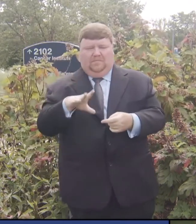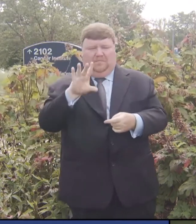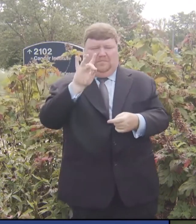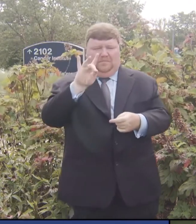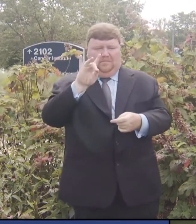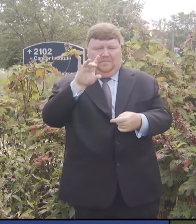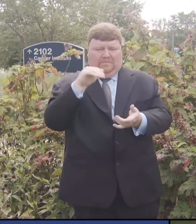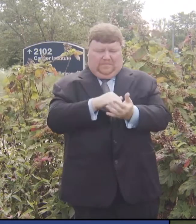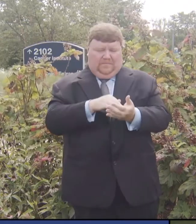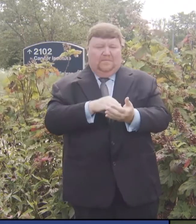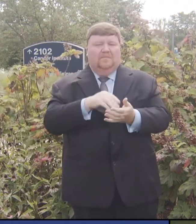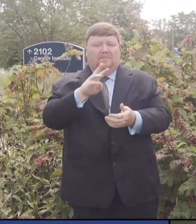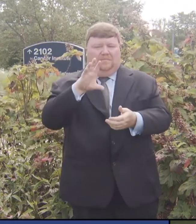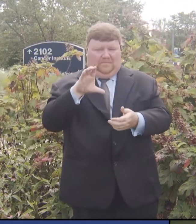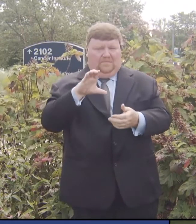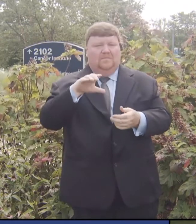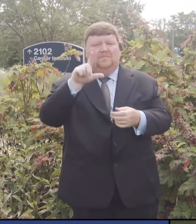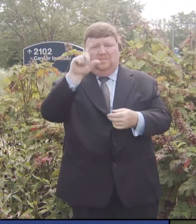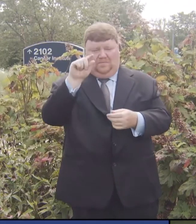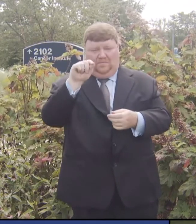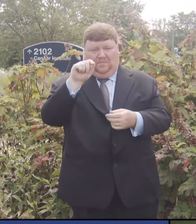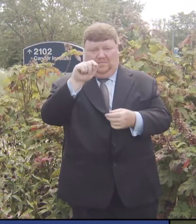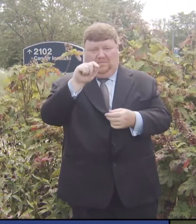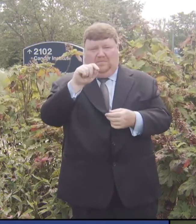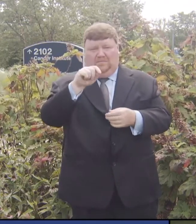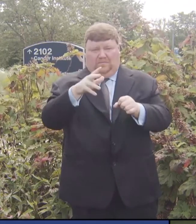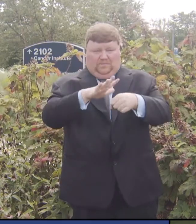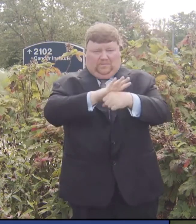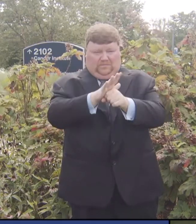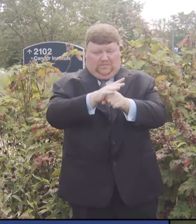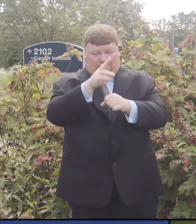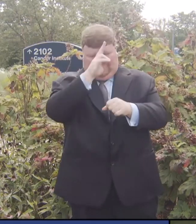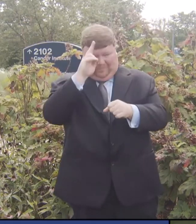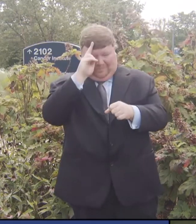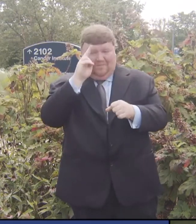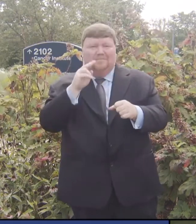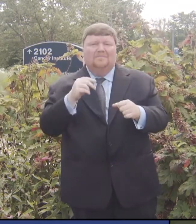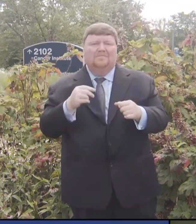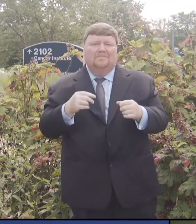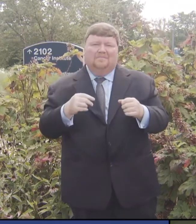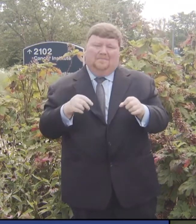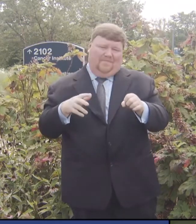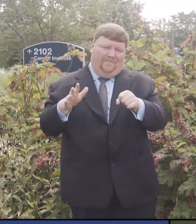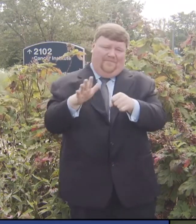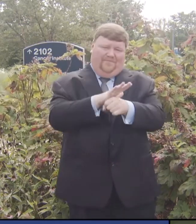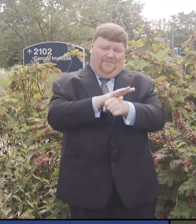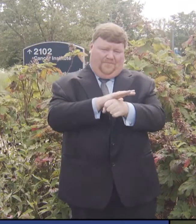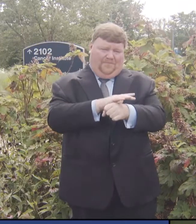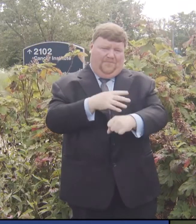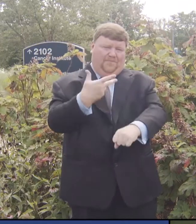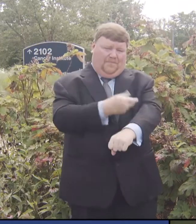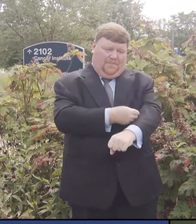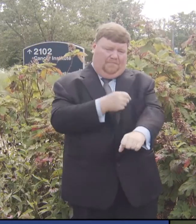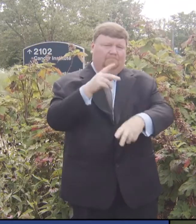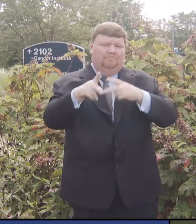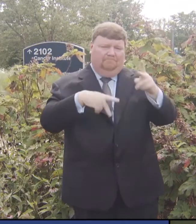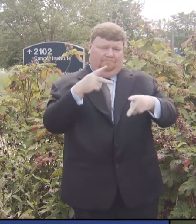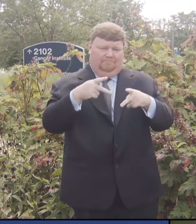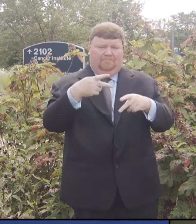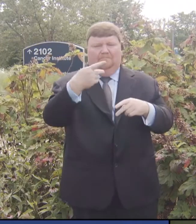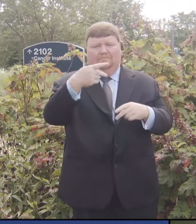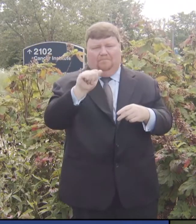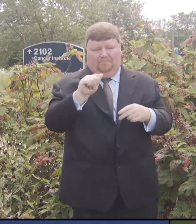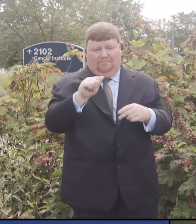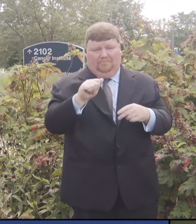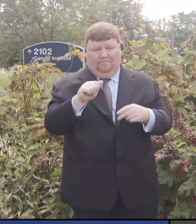1,820 COVID-19 related hospitalizations reported to have occurred in fully vaccinated Pennsylvanians. That